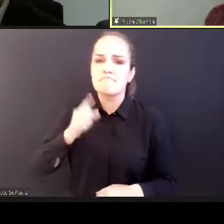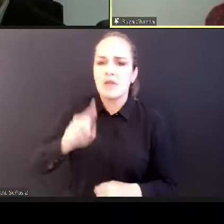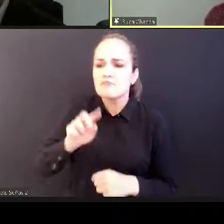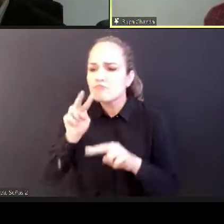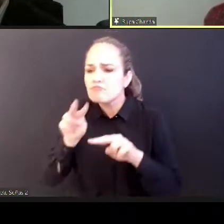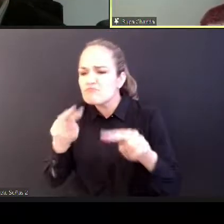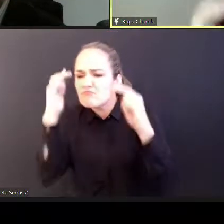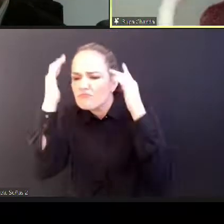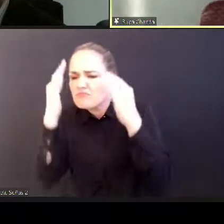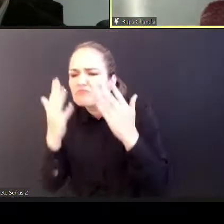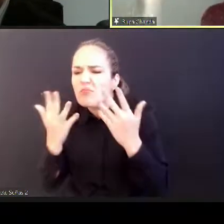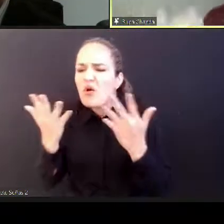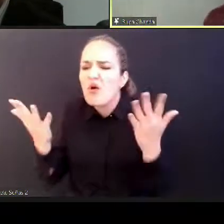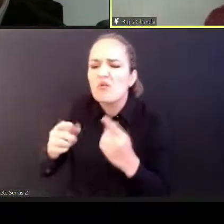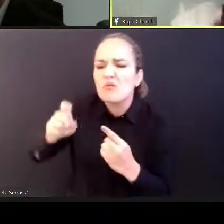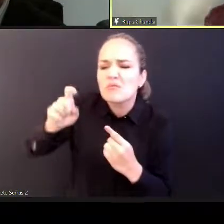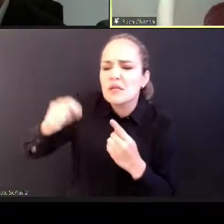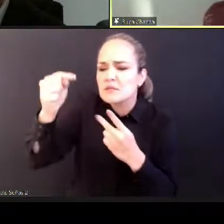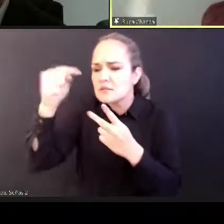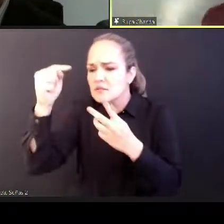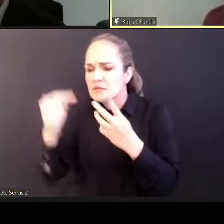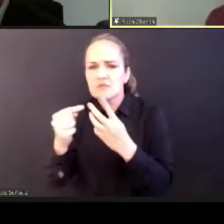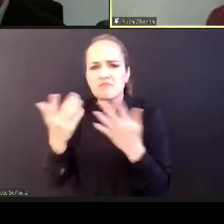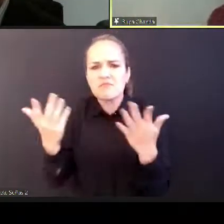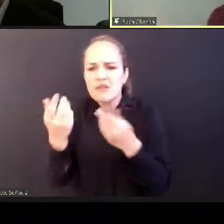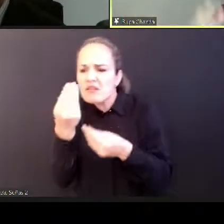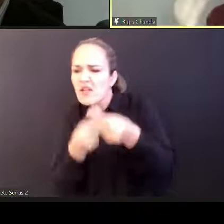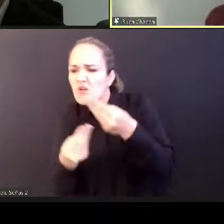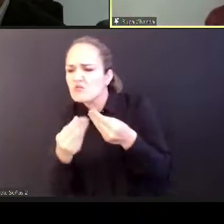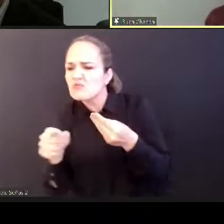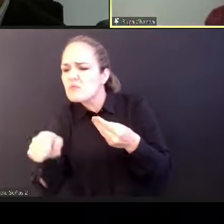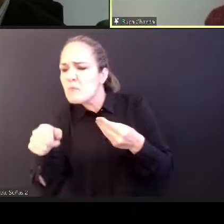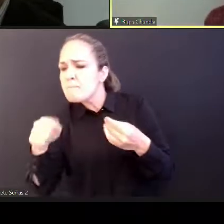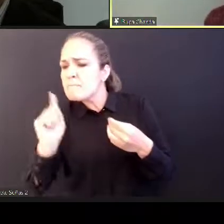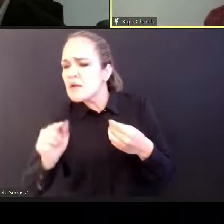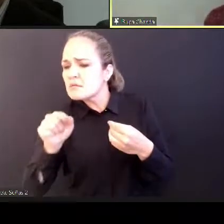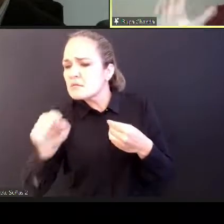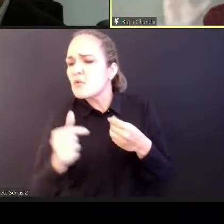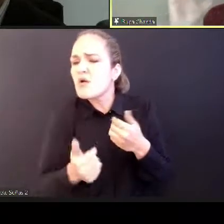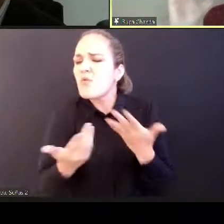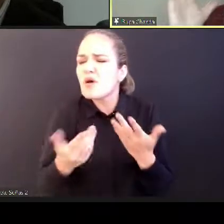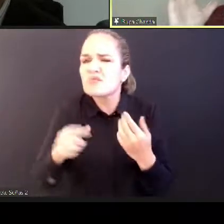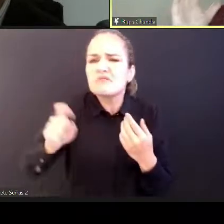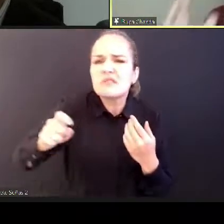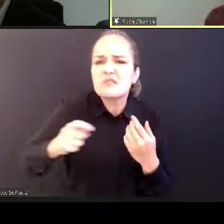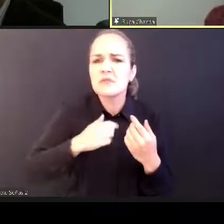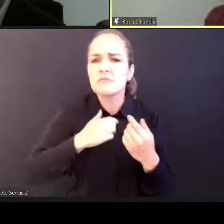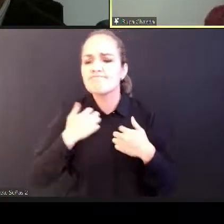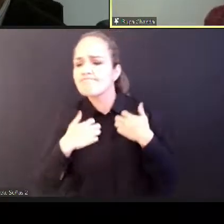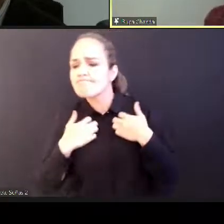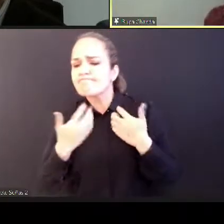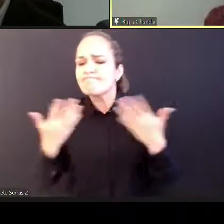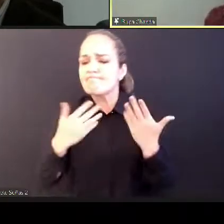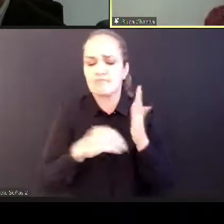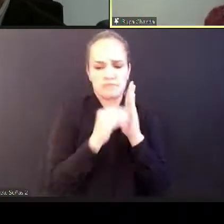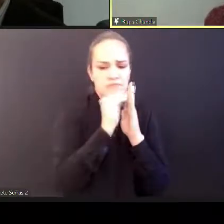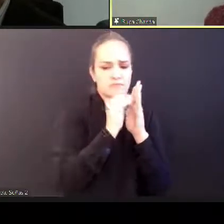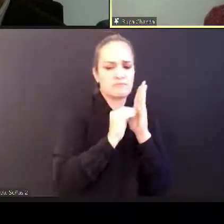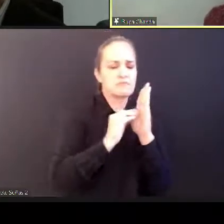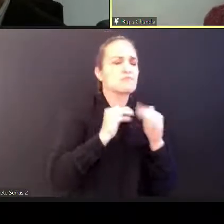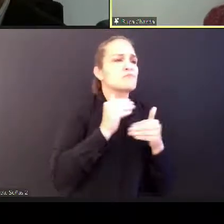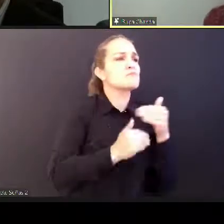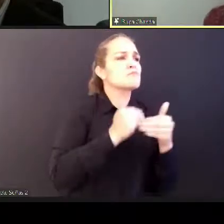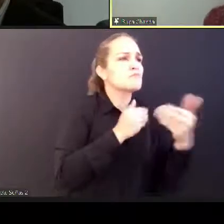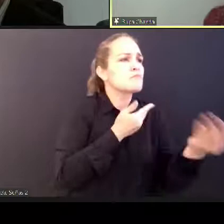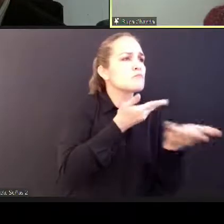businesses, beyond what turnover level taxation would apply. OECD is doing some work. I think there's a lot more dialogue that's required.